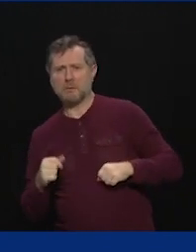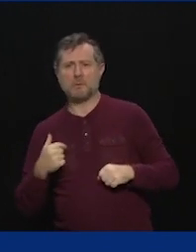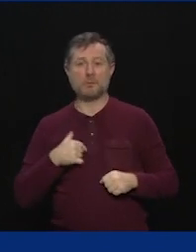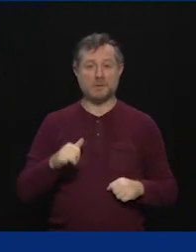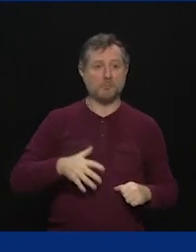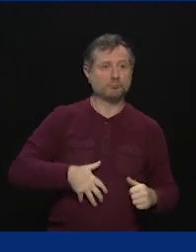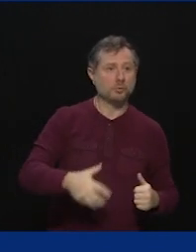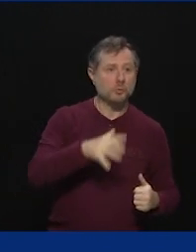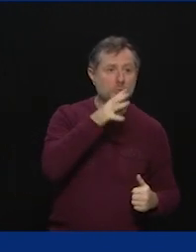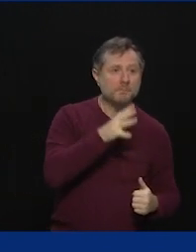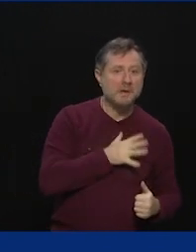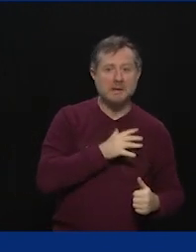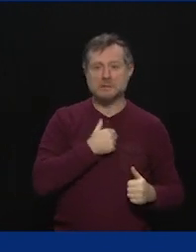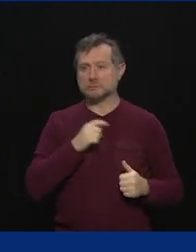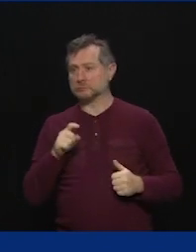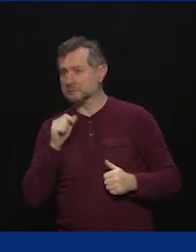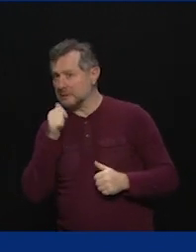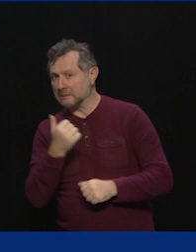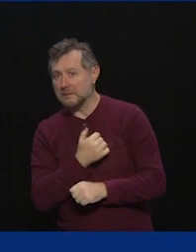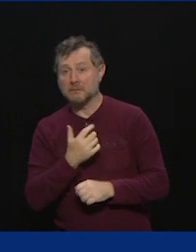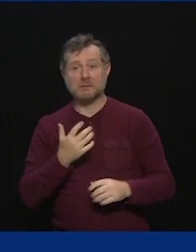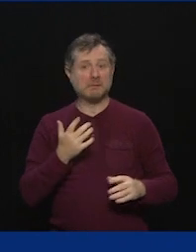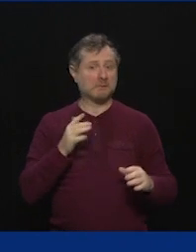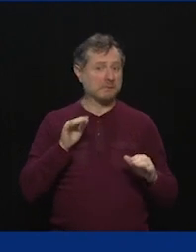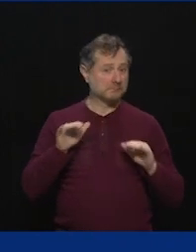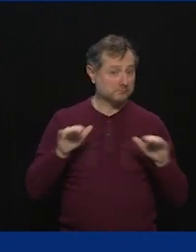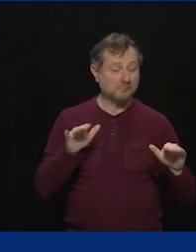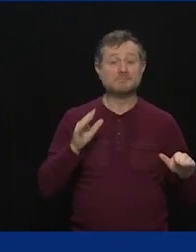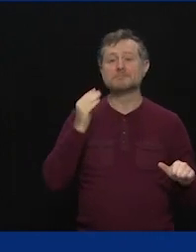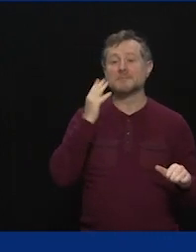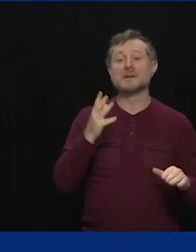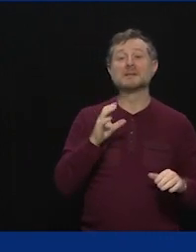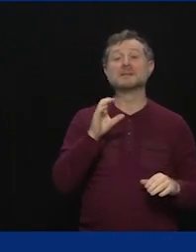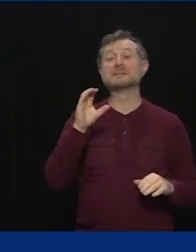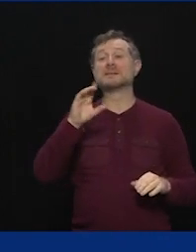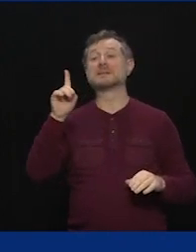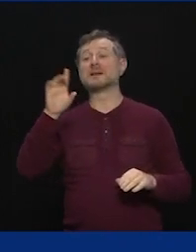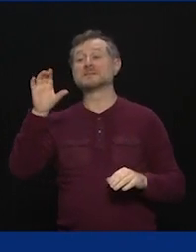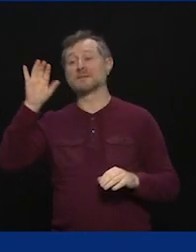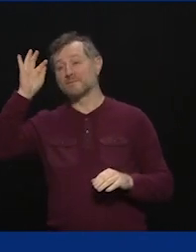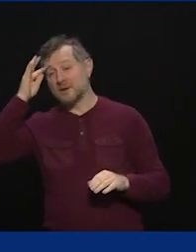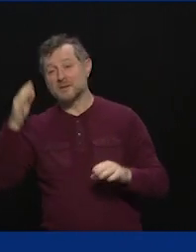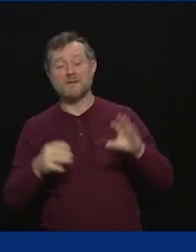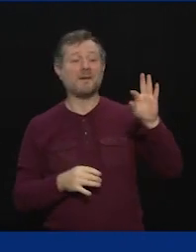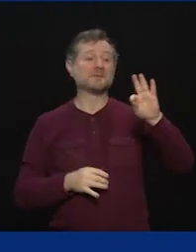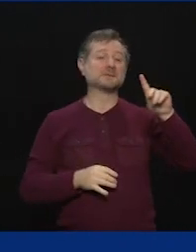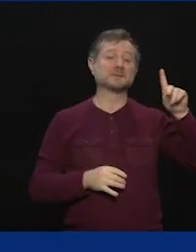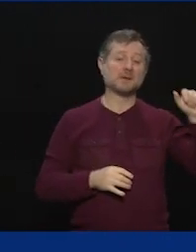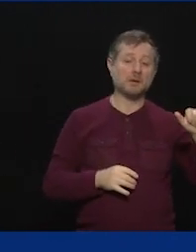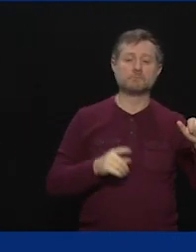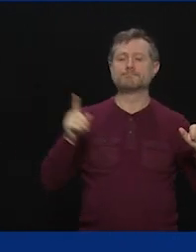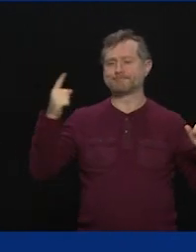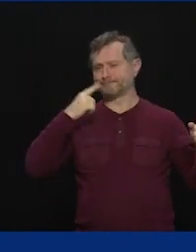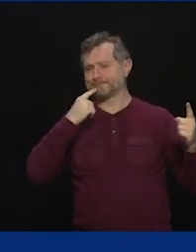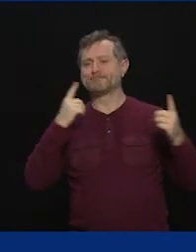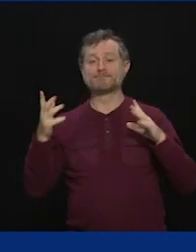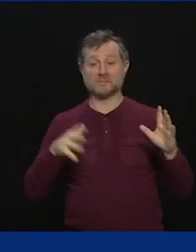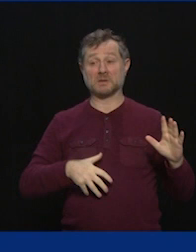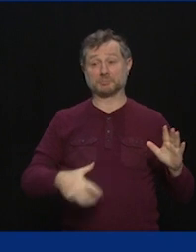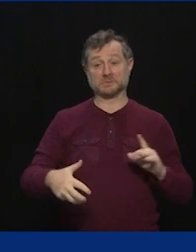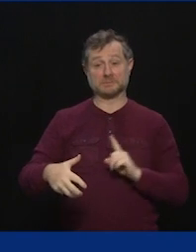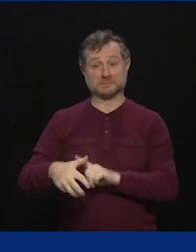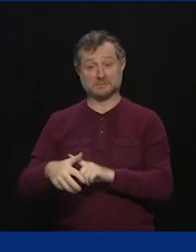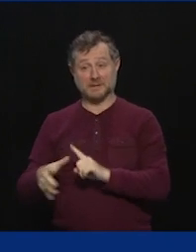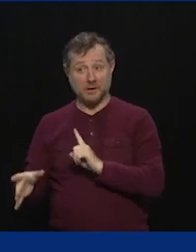gets out that the CDC, FDA, and our own experts are saying that pregnant people who get COVID are higher risk, let them know that they have a higher risk